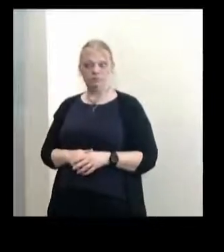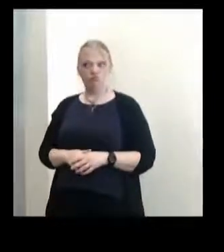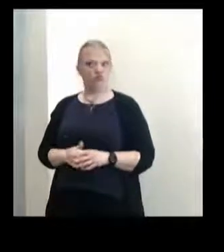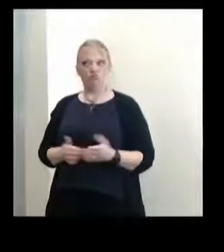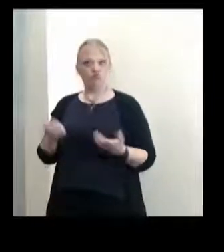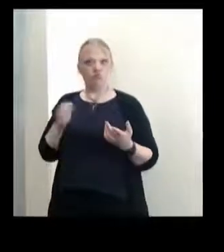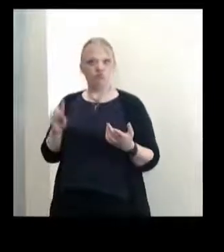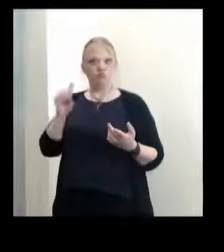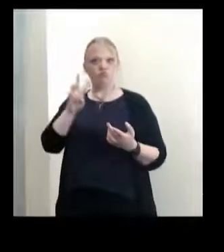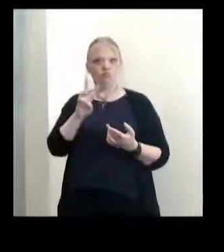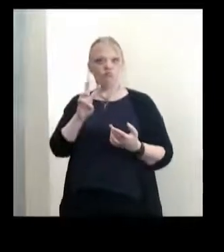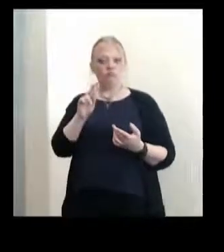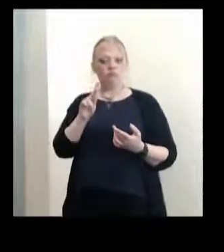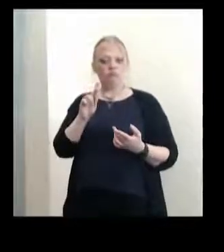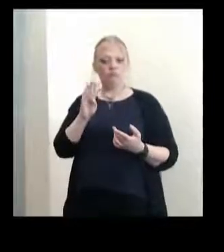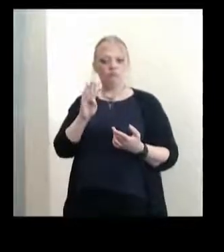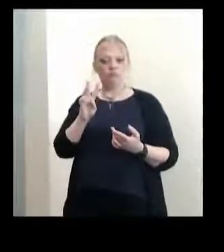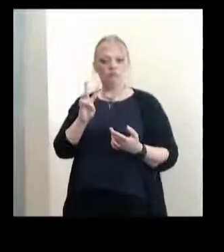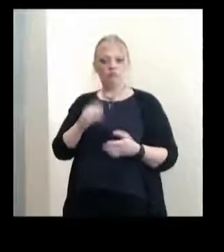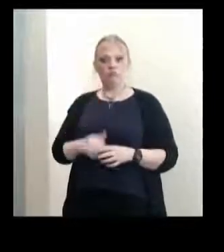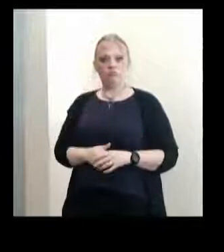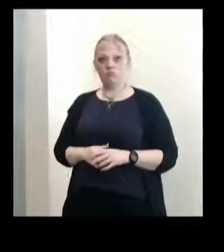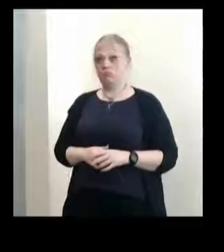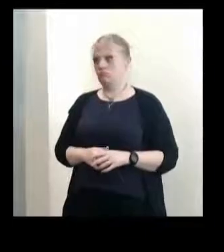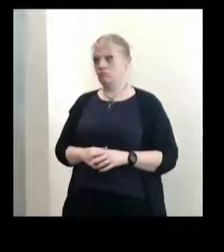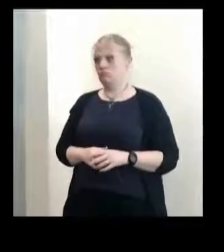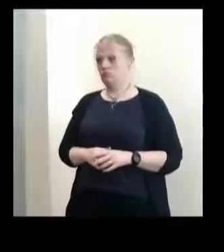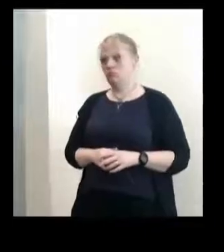Anyone there from WKBW?